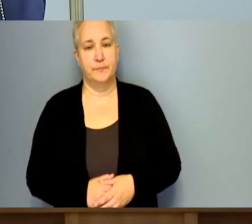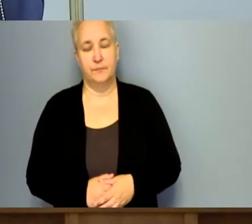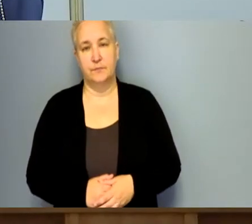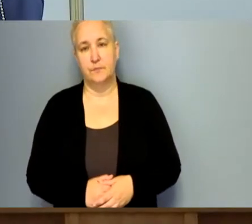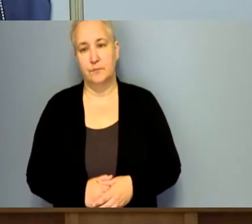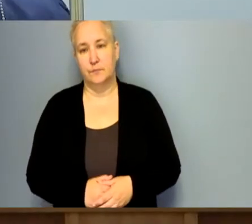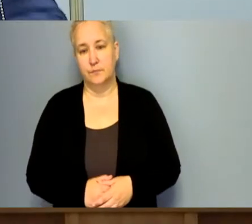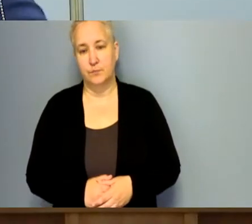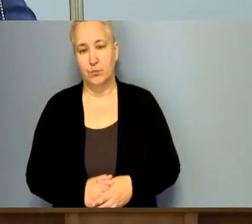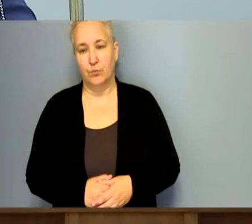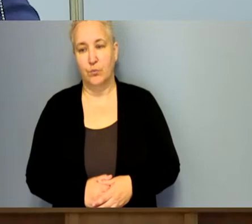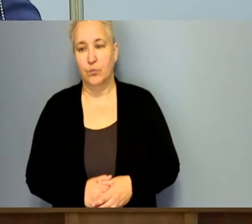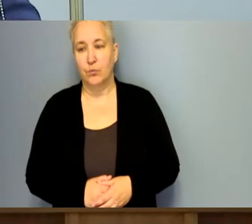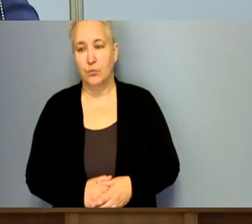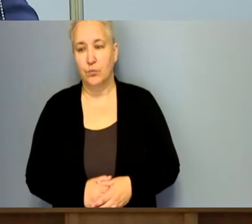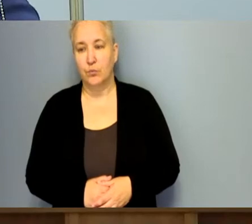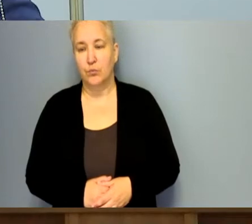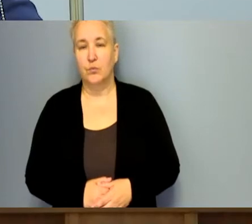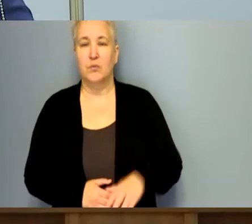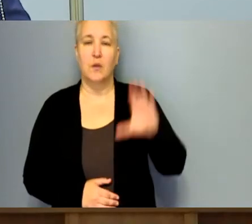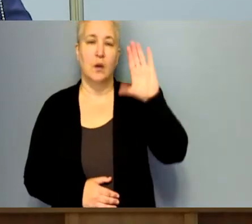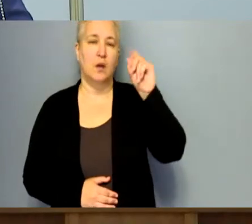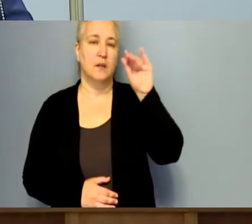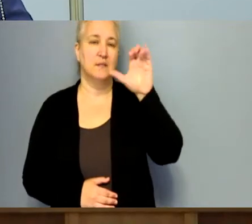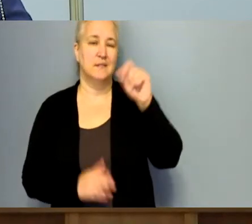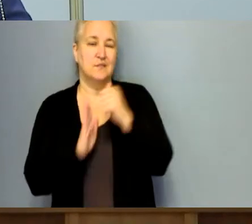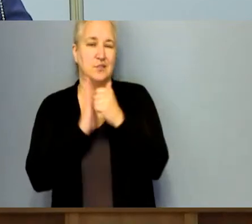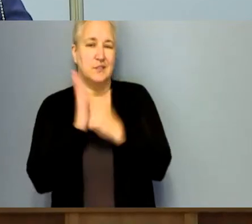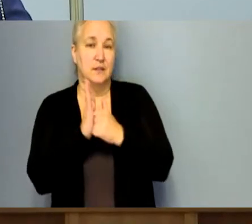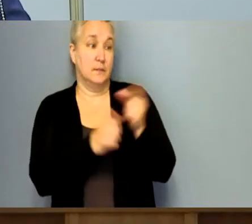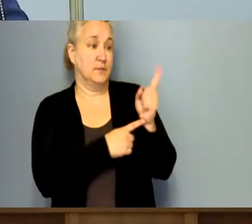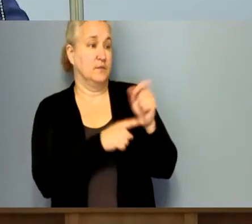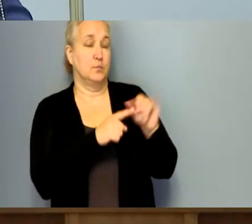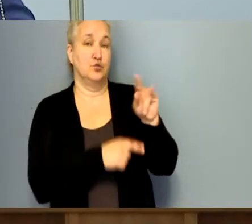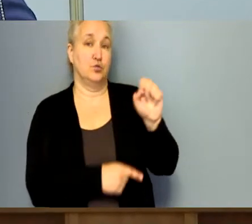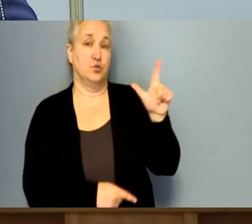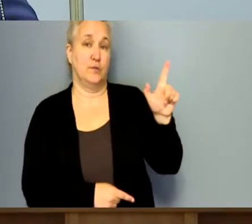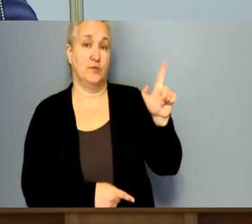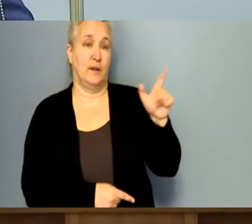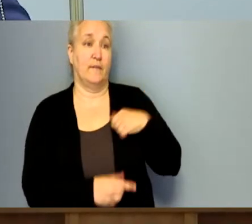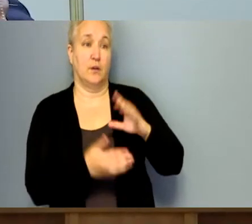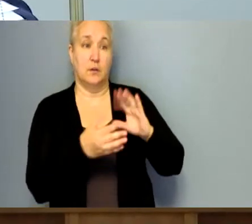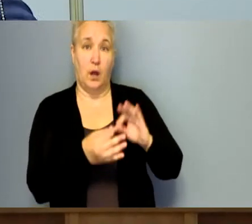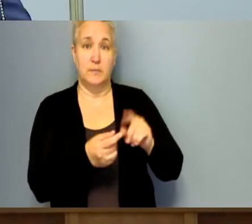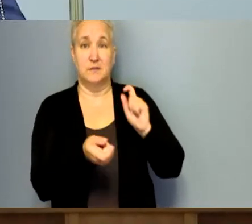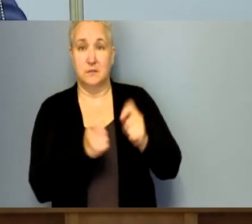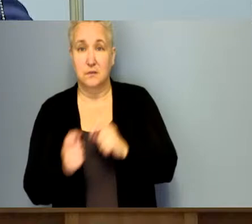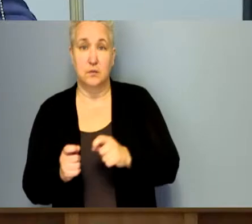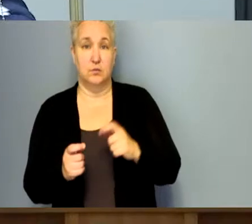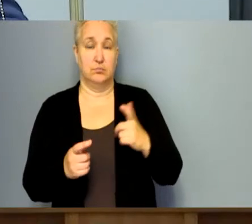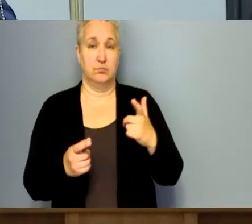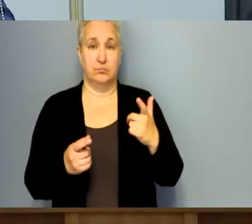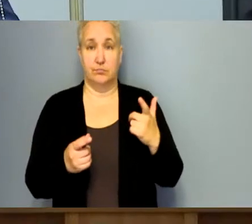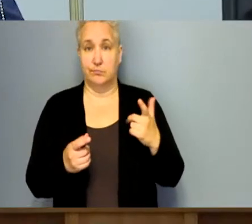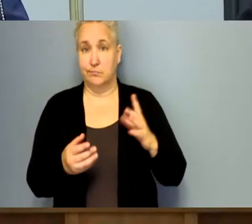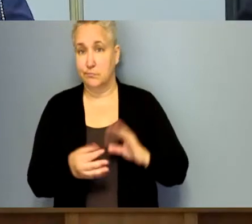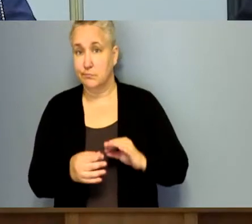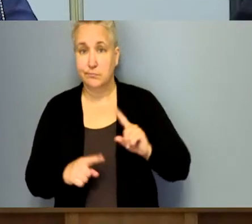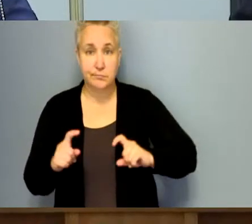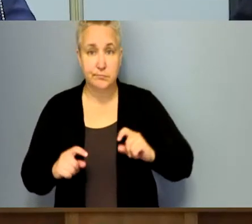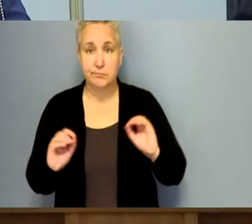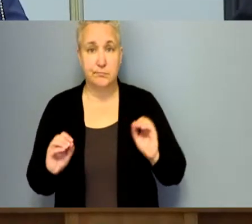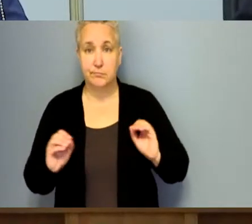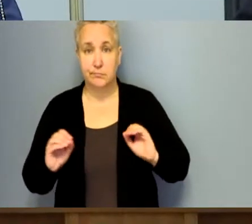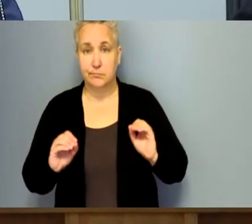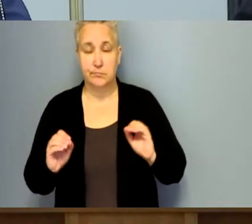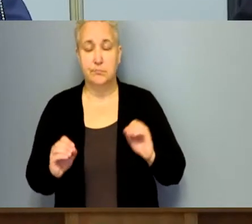to consent agenda. We have the minutes from June 21st. Any comments or corrections, questions about those minutes? If